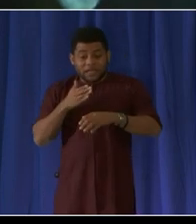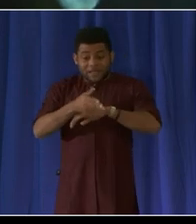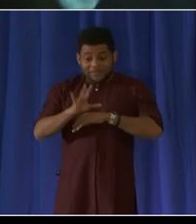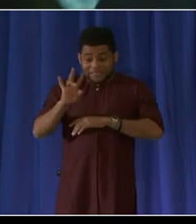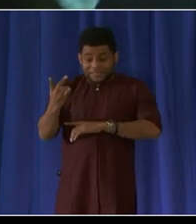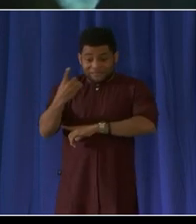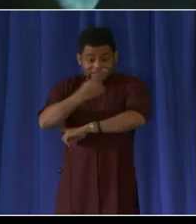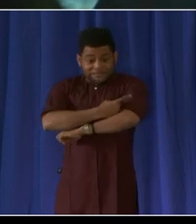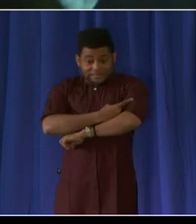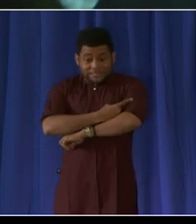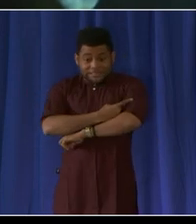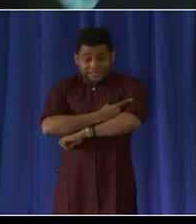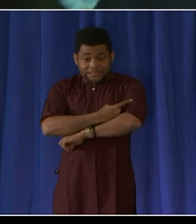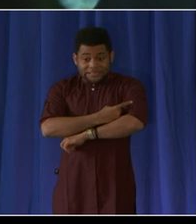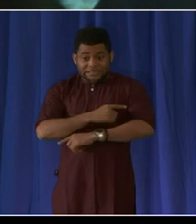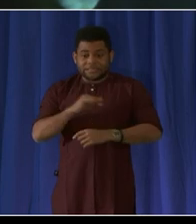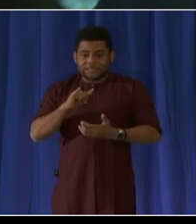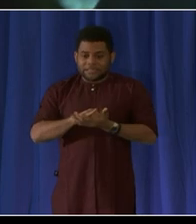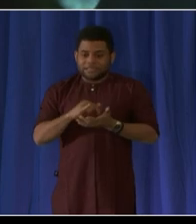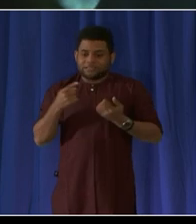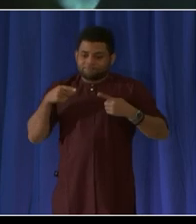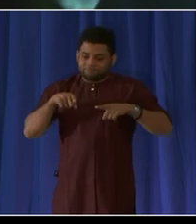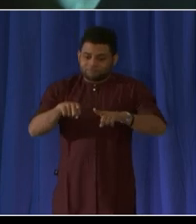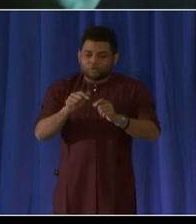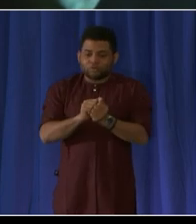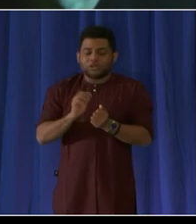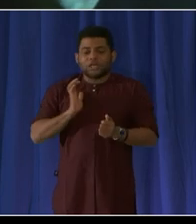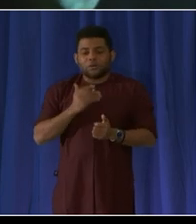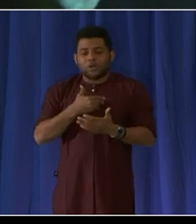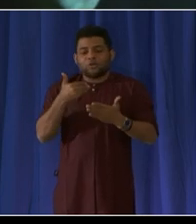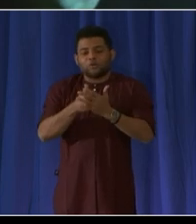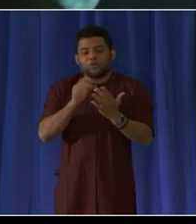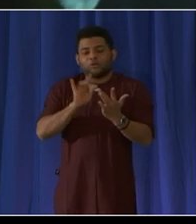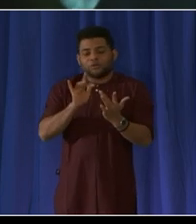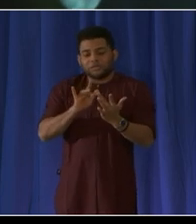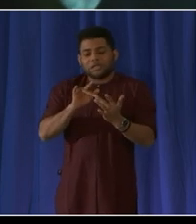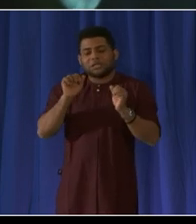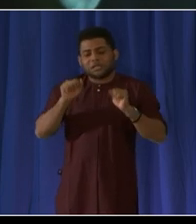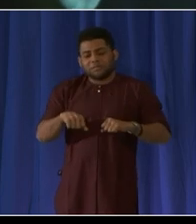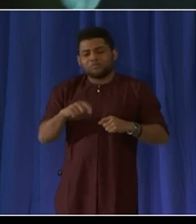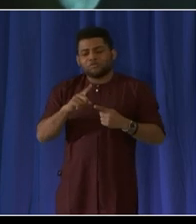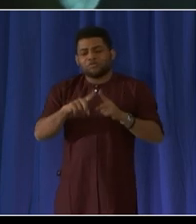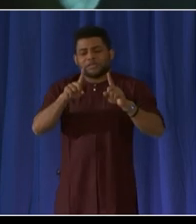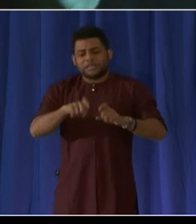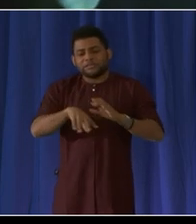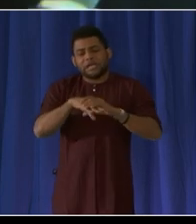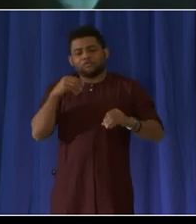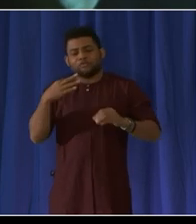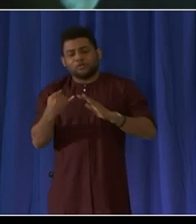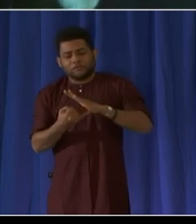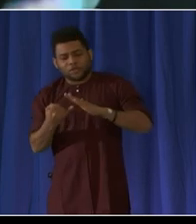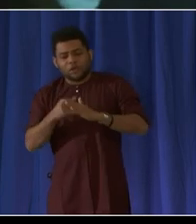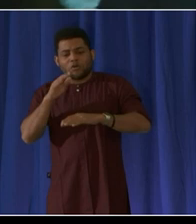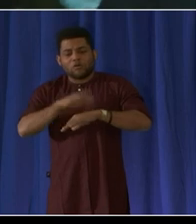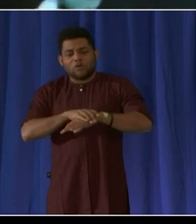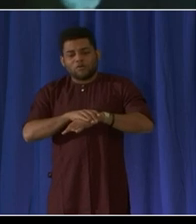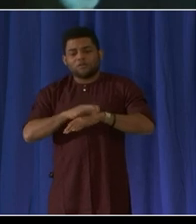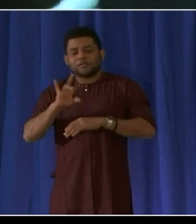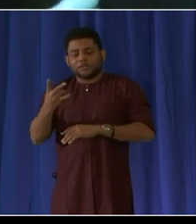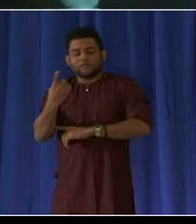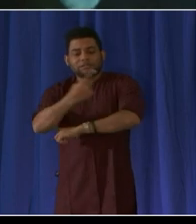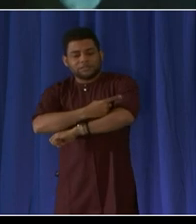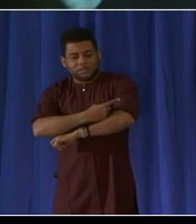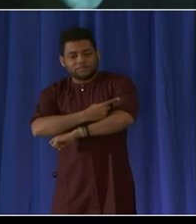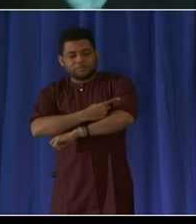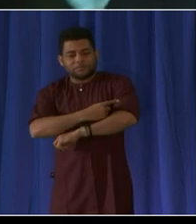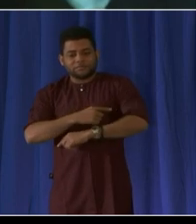that aligns to our close contacts being able to test out of quarantine on day 7. So 7